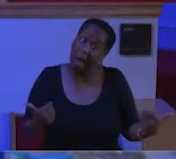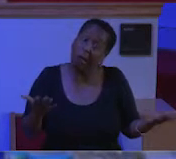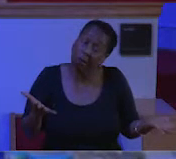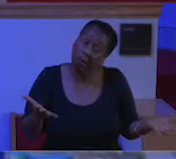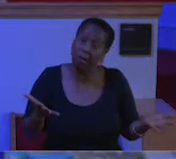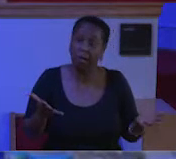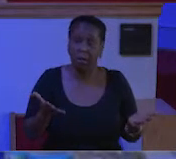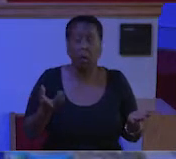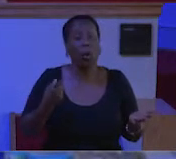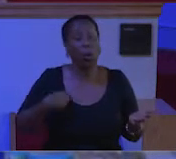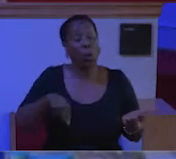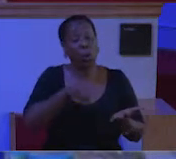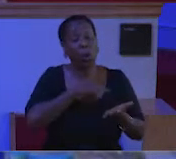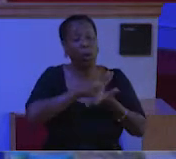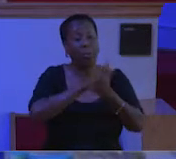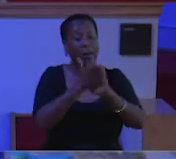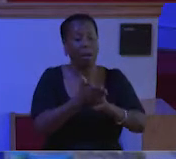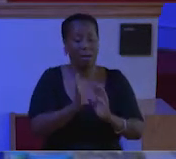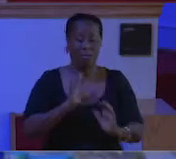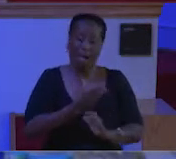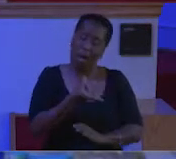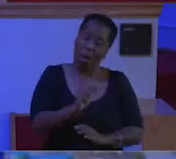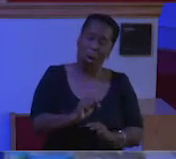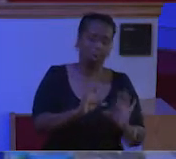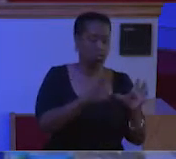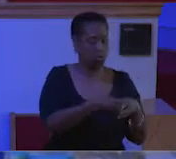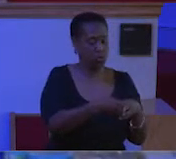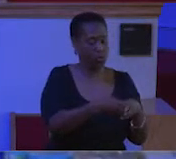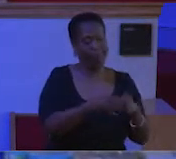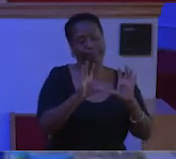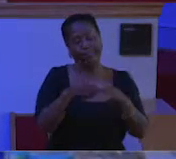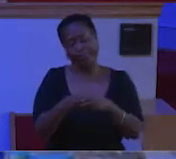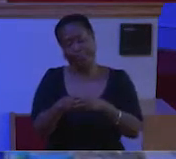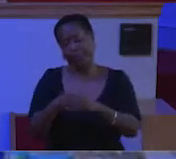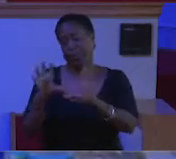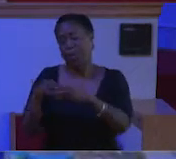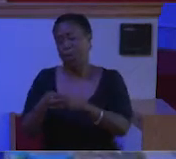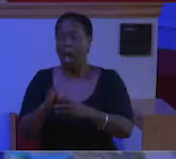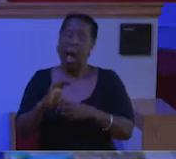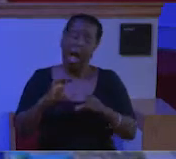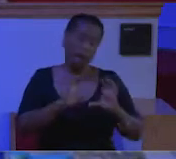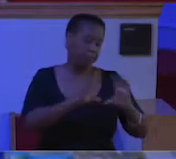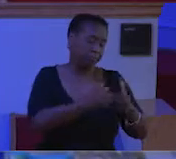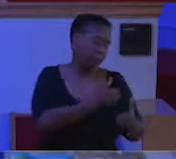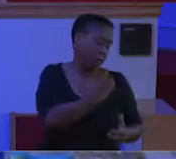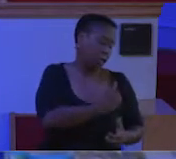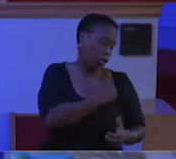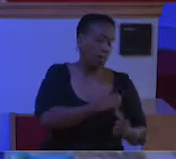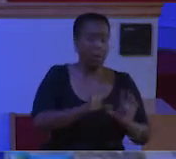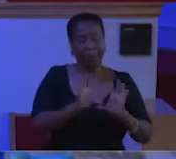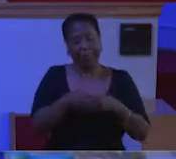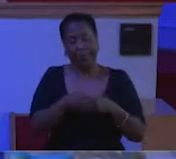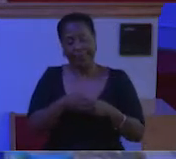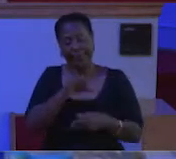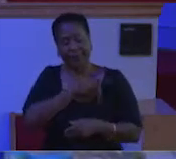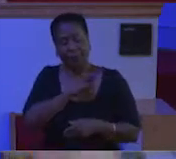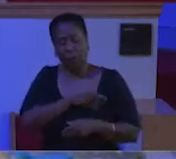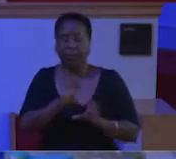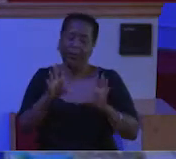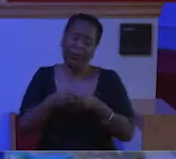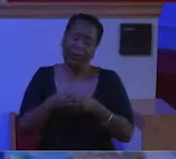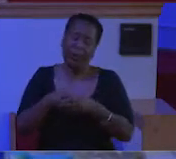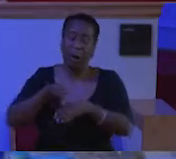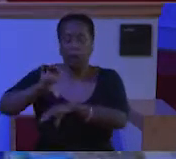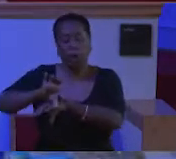We'll just become our own little groups, our own little sororities, our own little fraternities, our own little